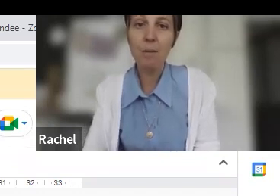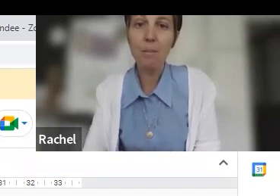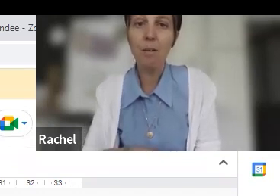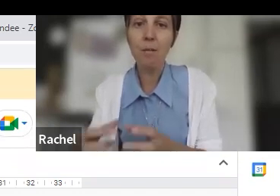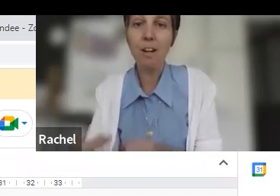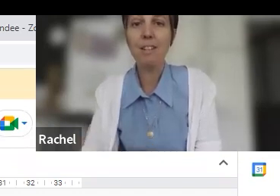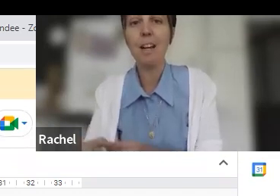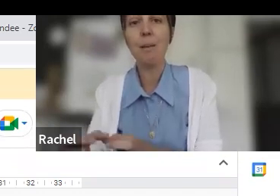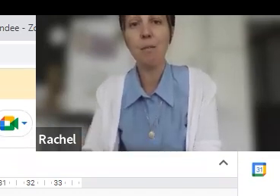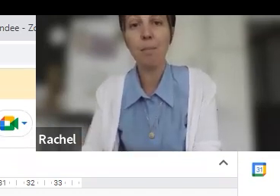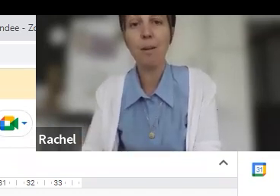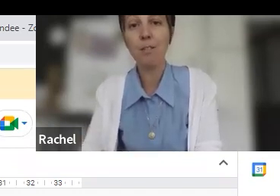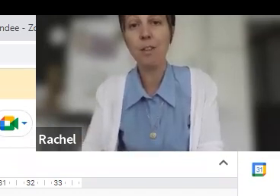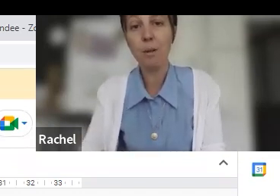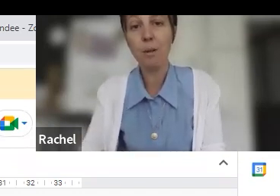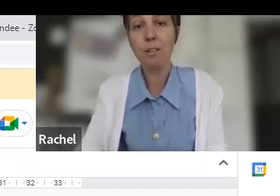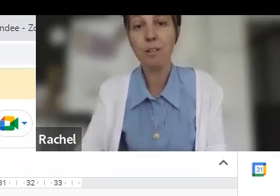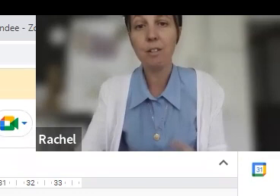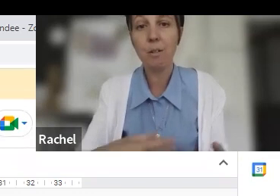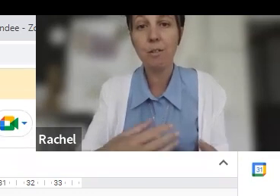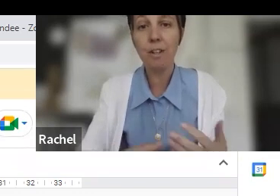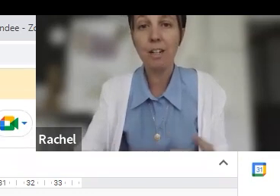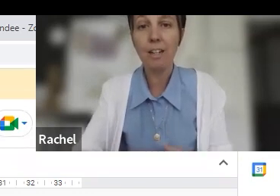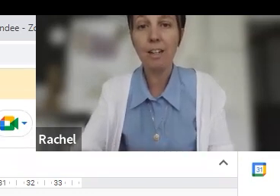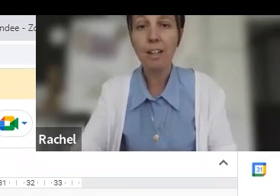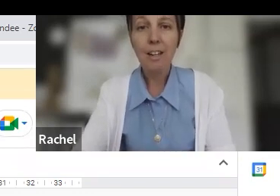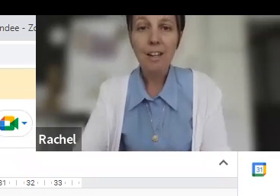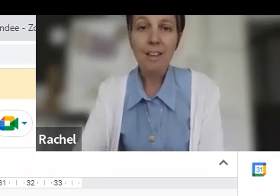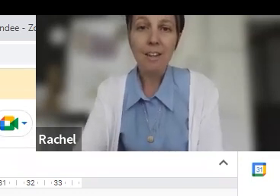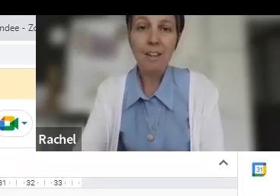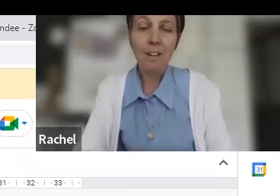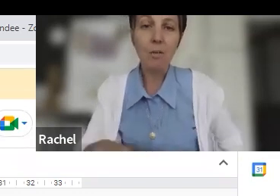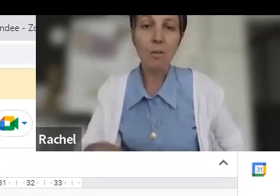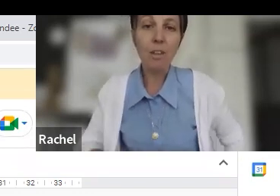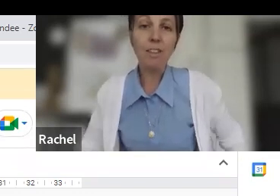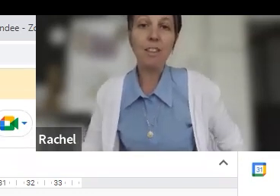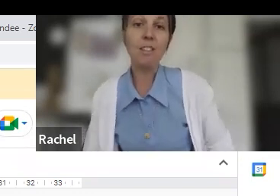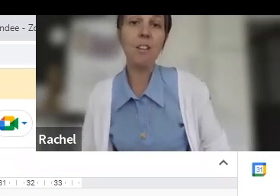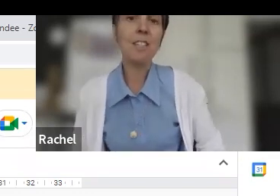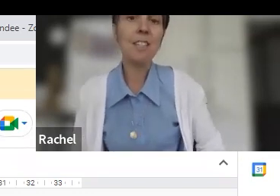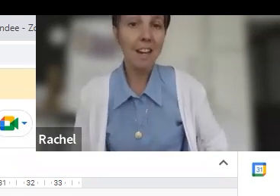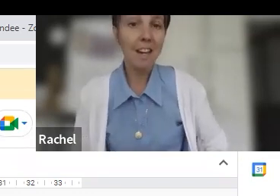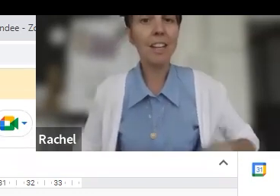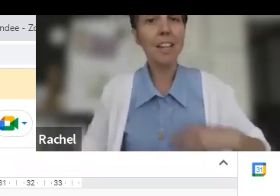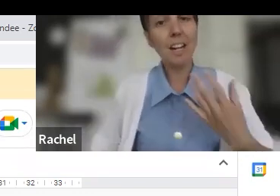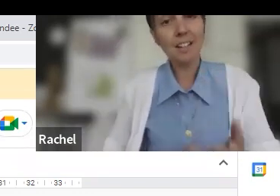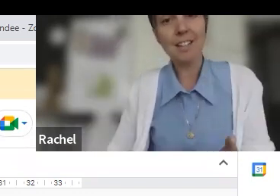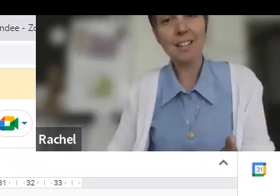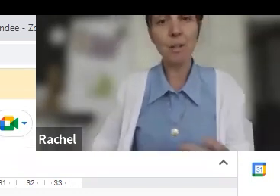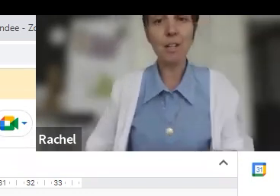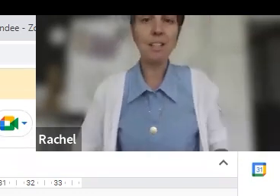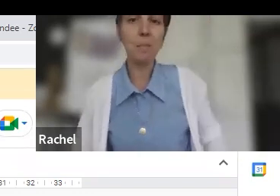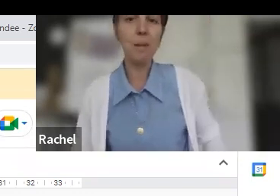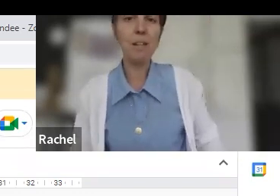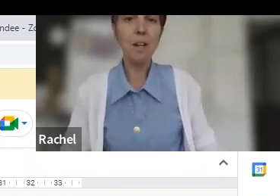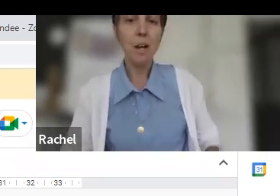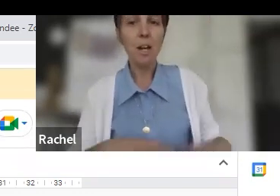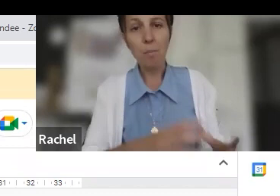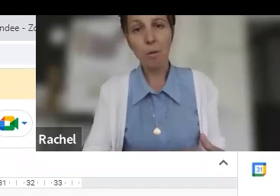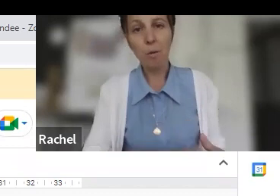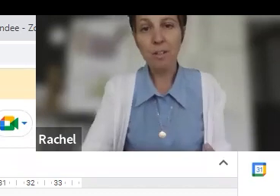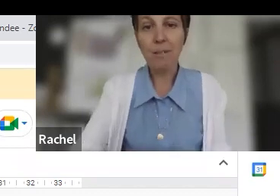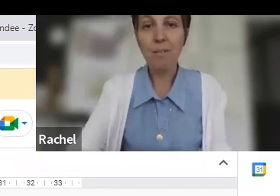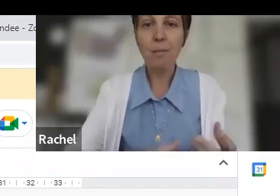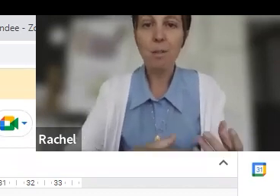not going to get the most out of the intervention. So it's about the right time, the right place for that person. So it's very clear that, you know, that the service is there and they